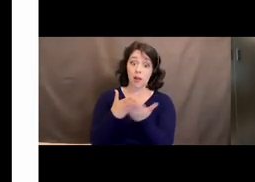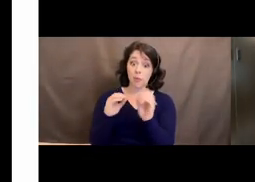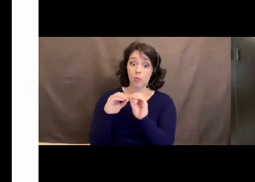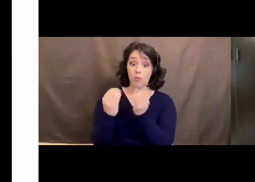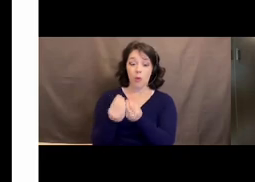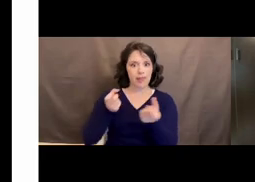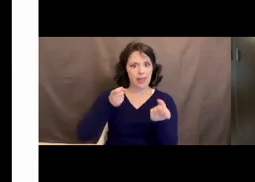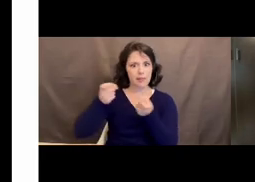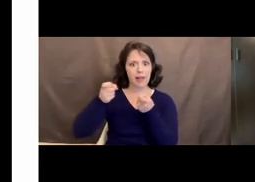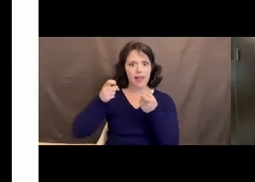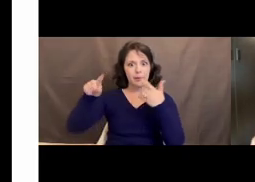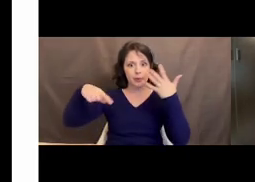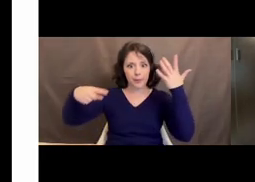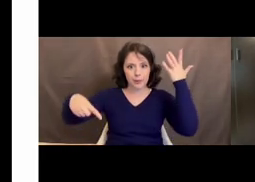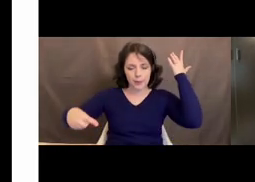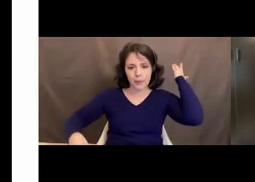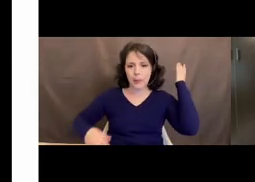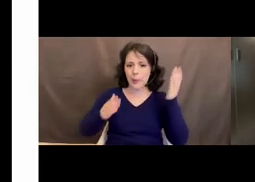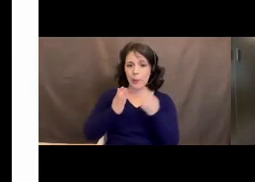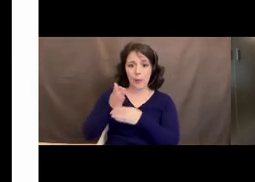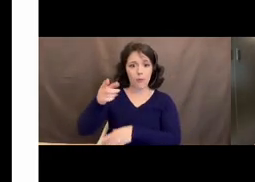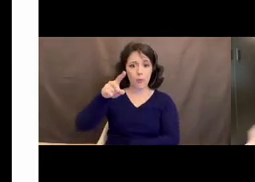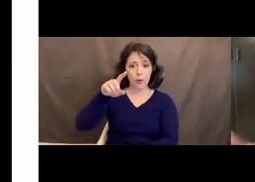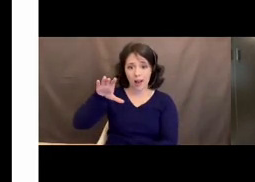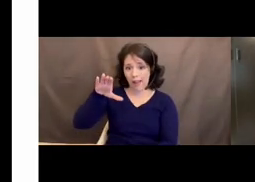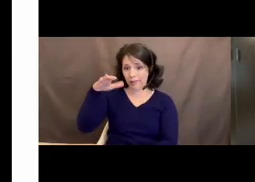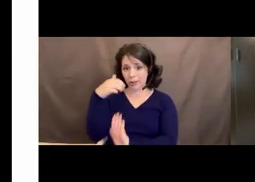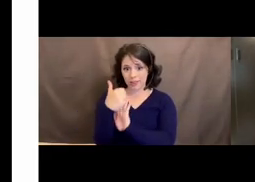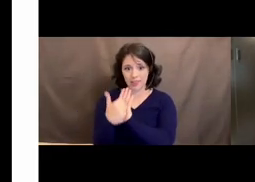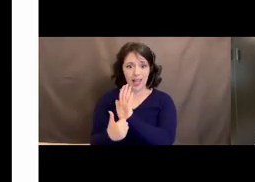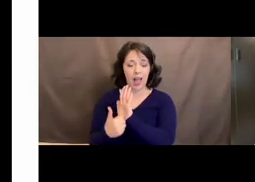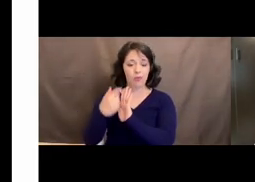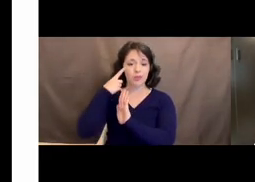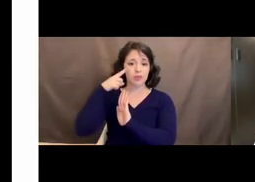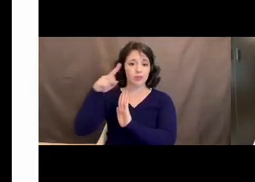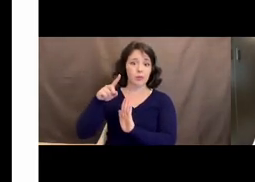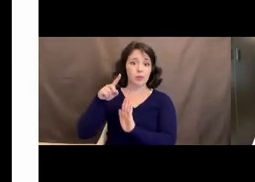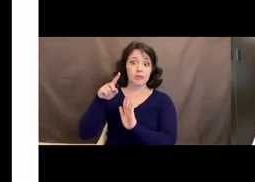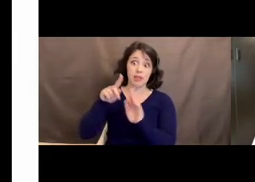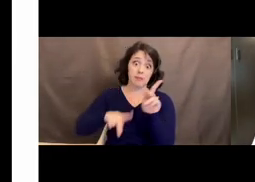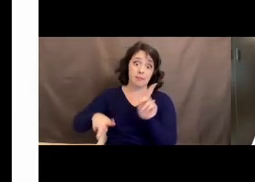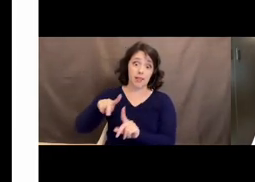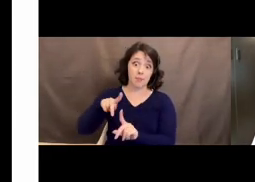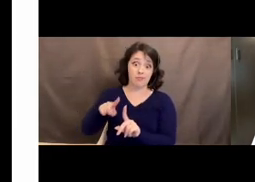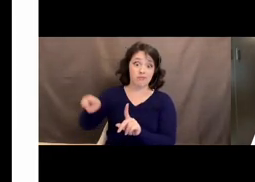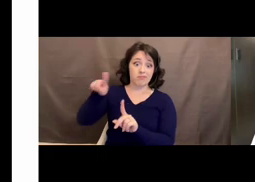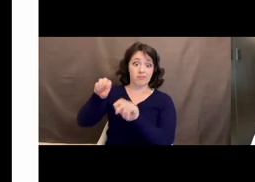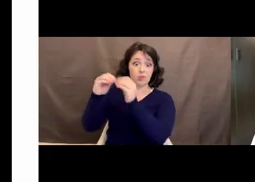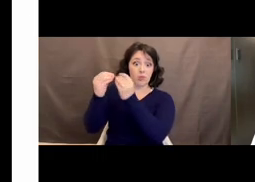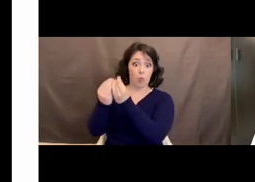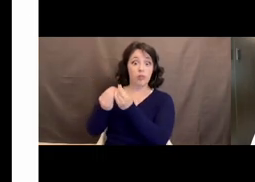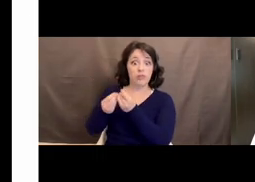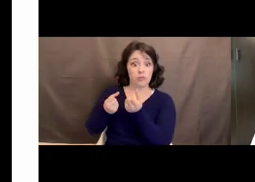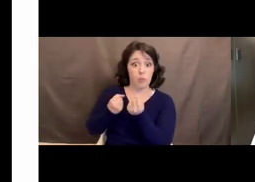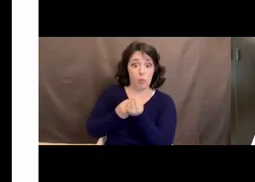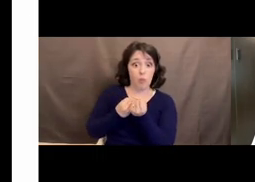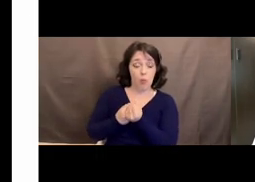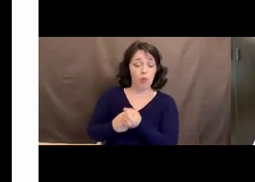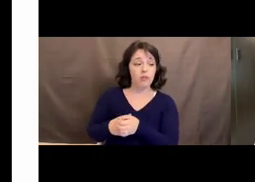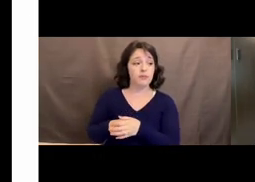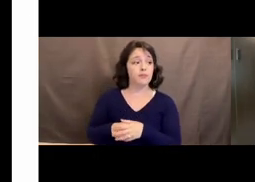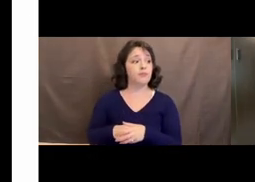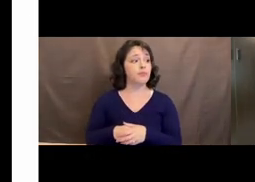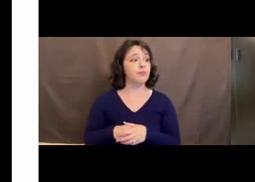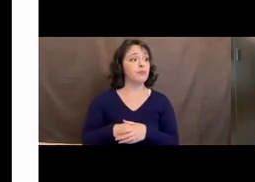of accounts on behalf of the individuals that they support. So we go to the next slide. We also built into